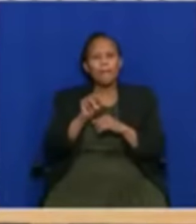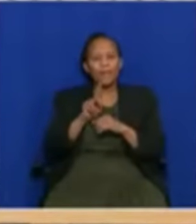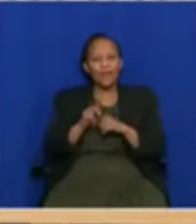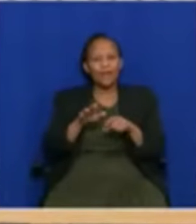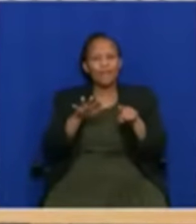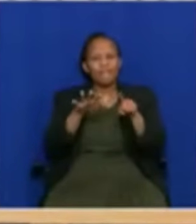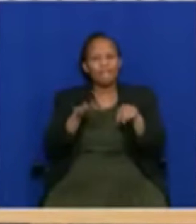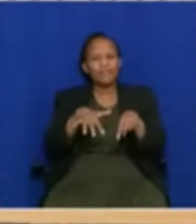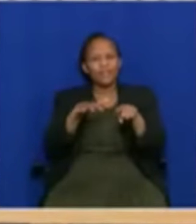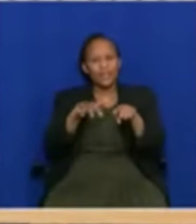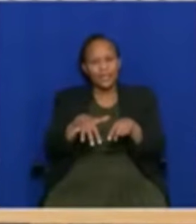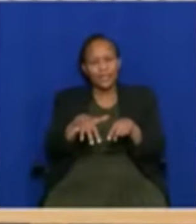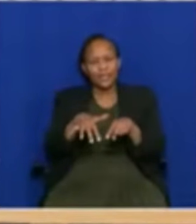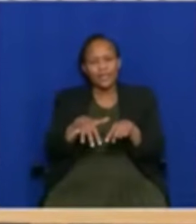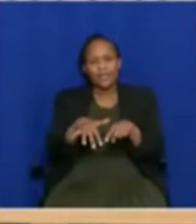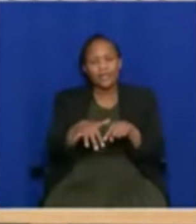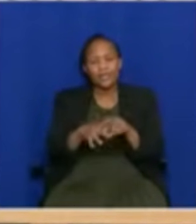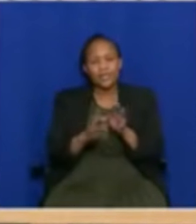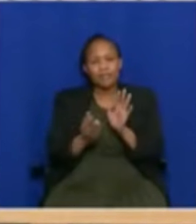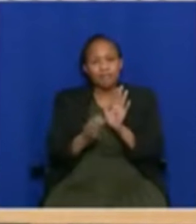is a report